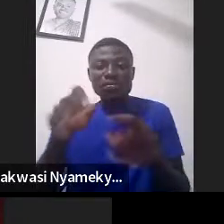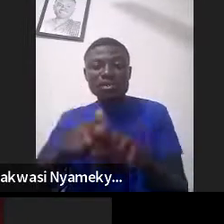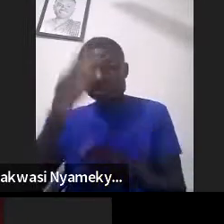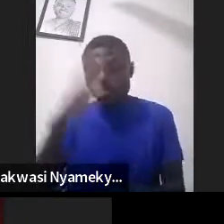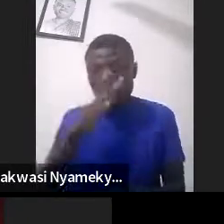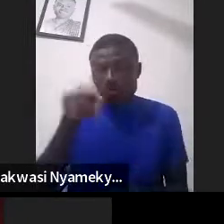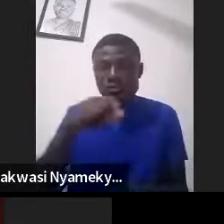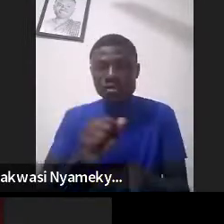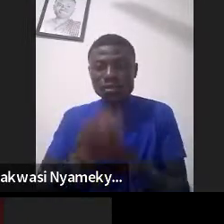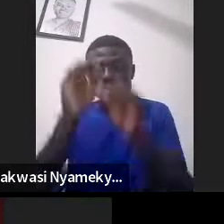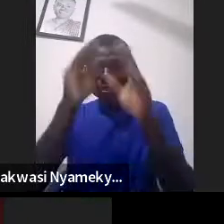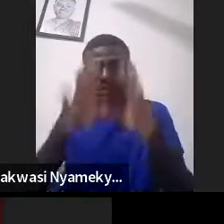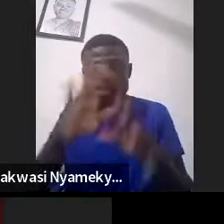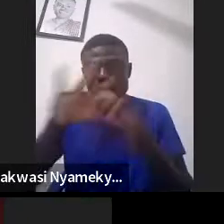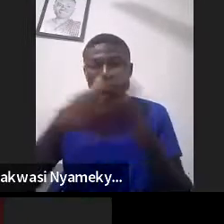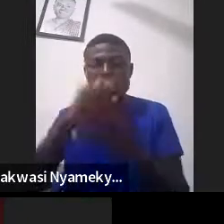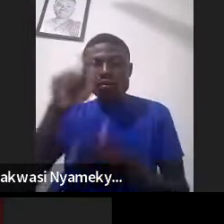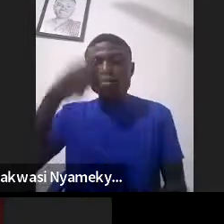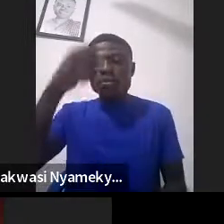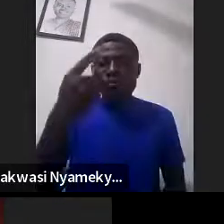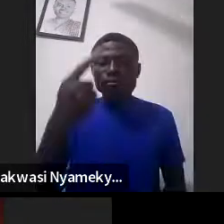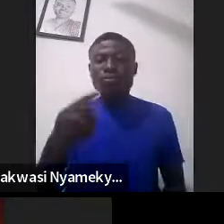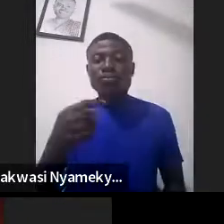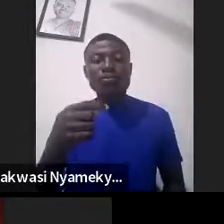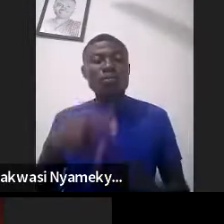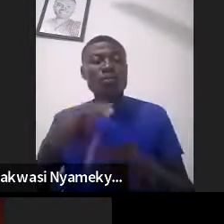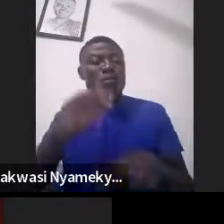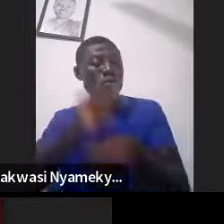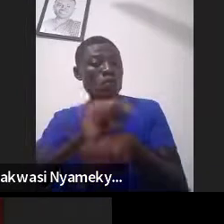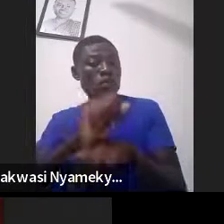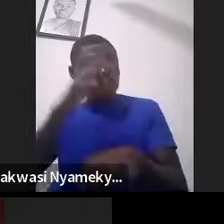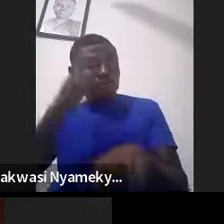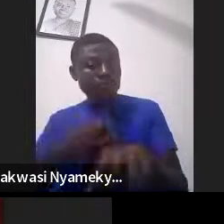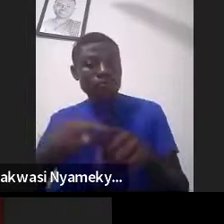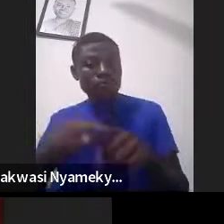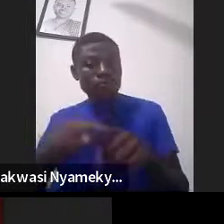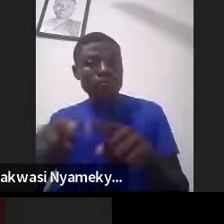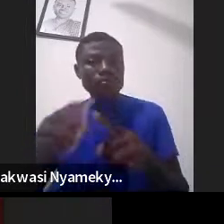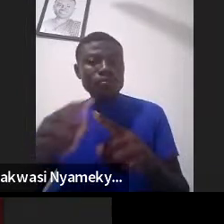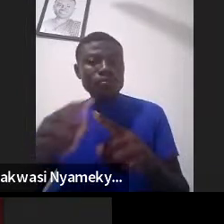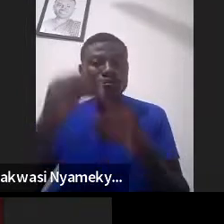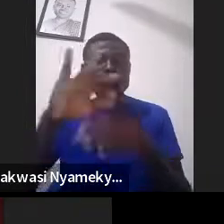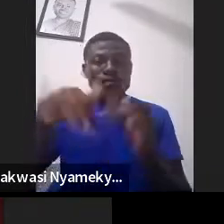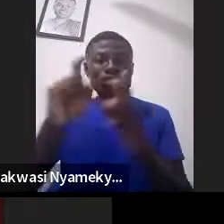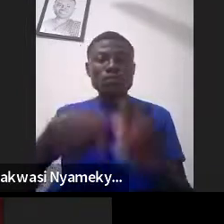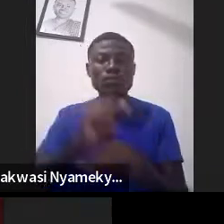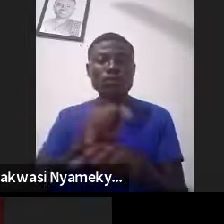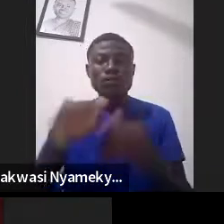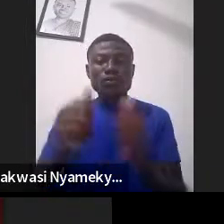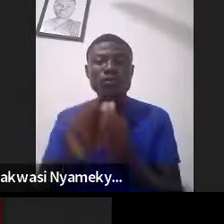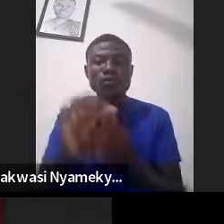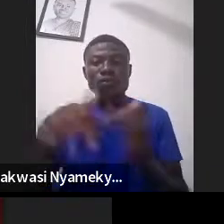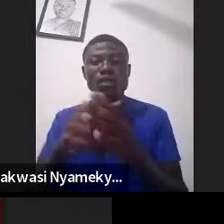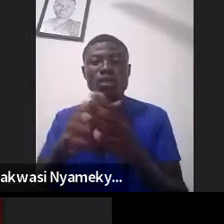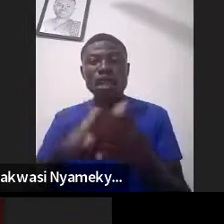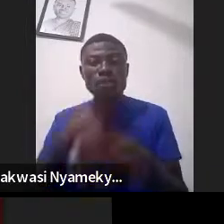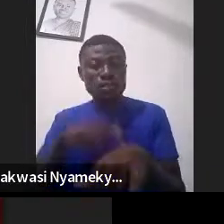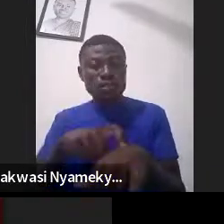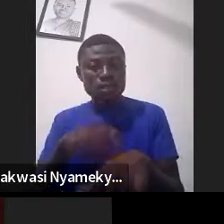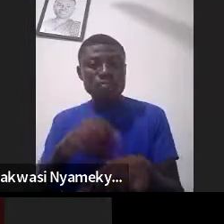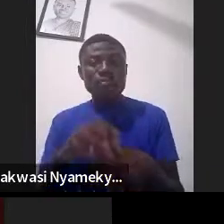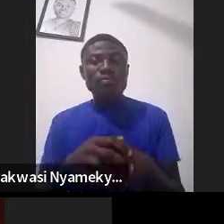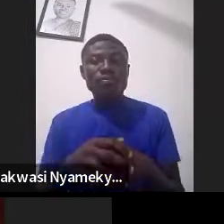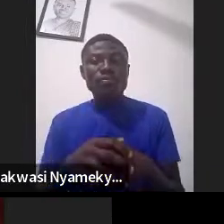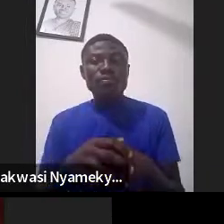teachers, because it's so difficult at school, and especially if they're in school for quite some time, they need